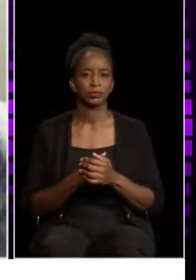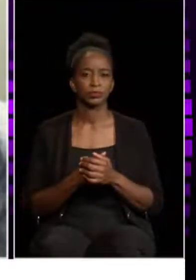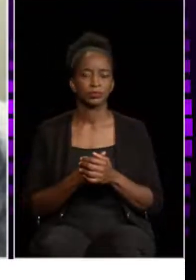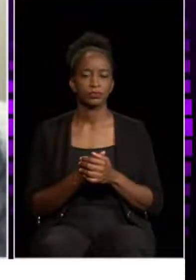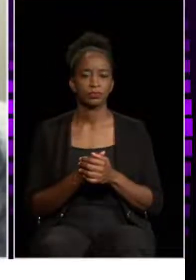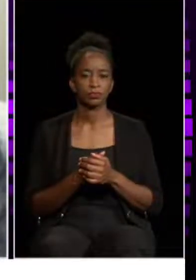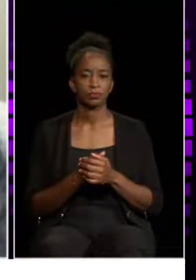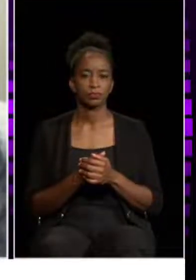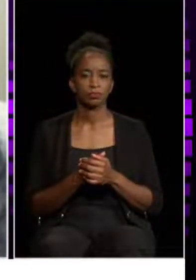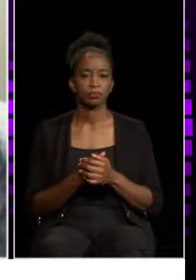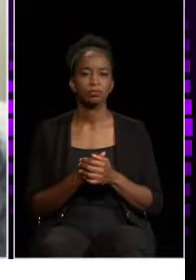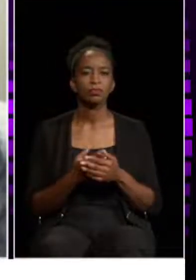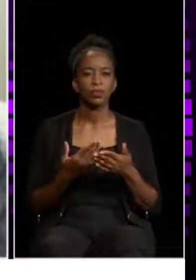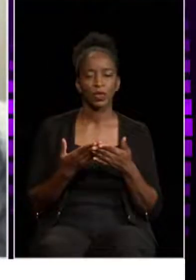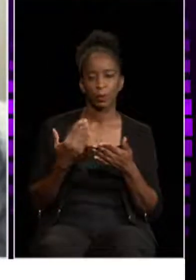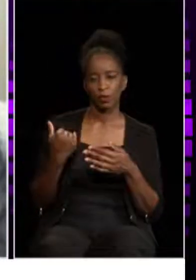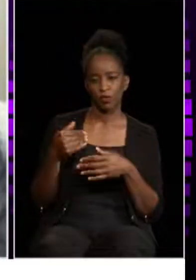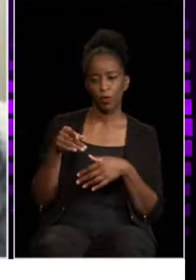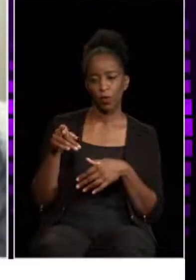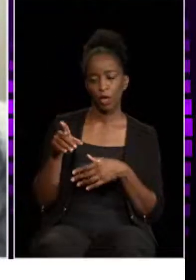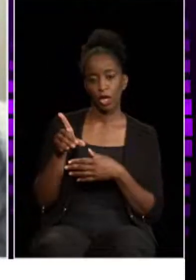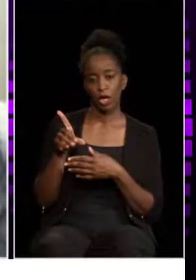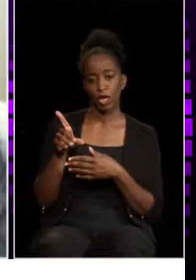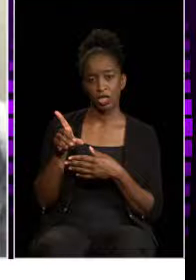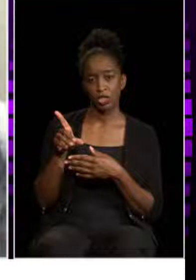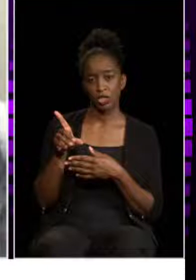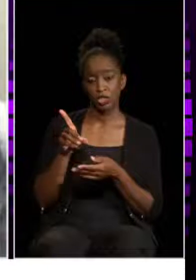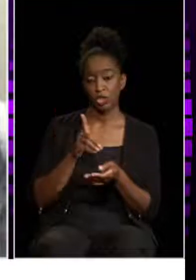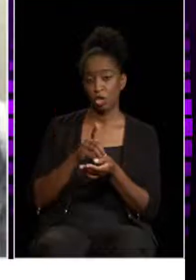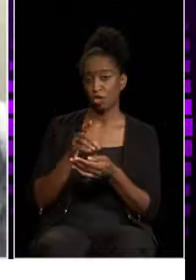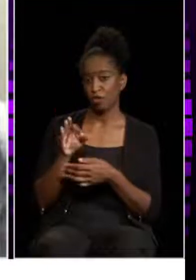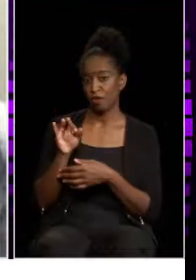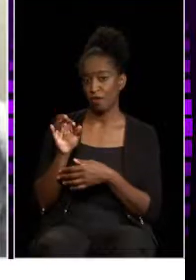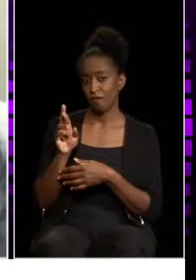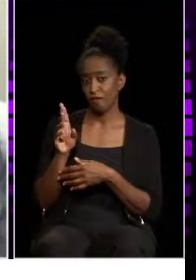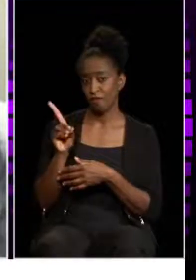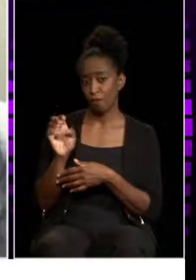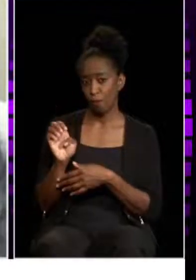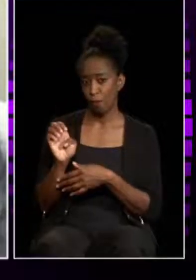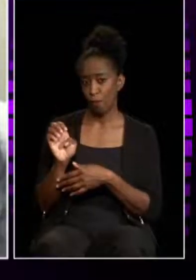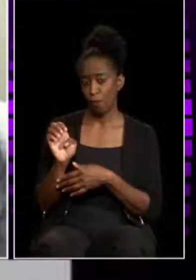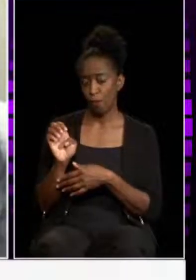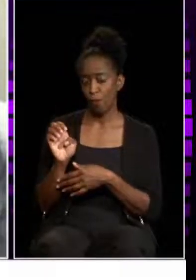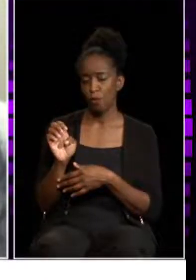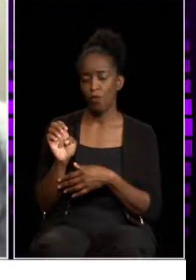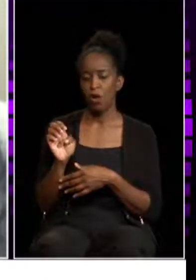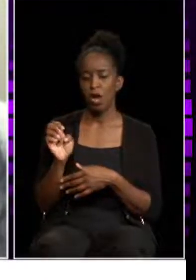what Dr. Ford would have said, like regarding statistics,